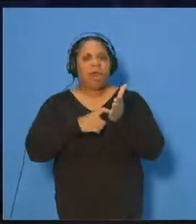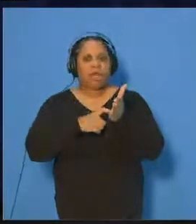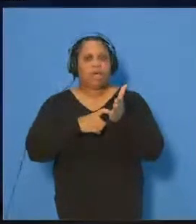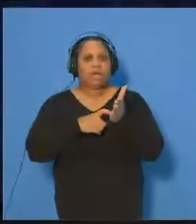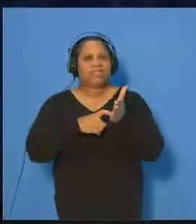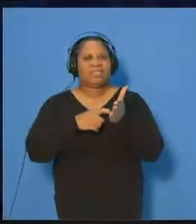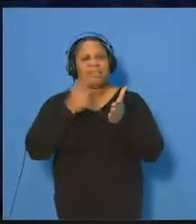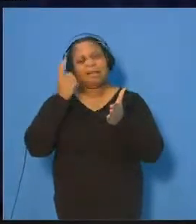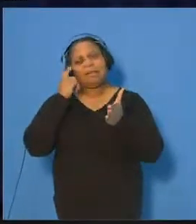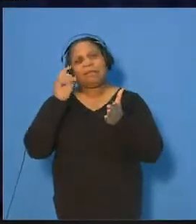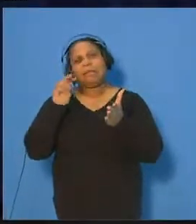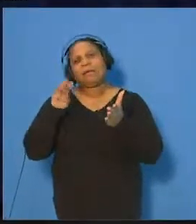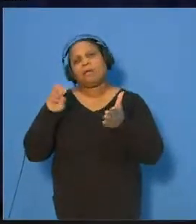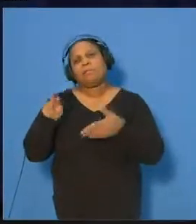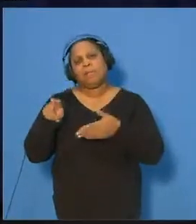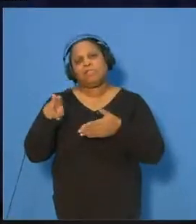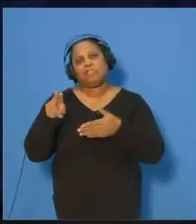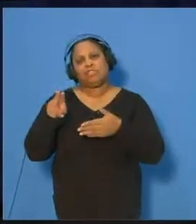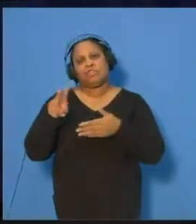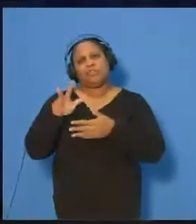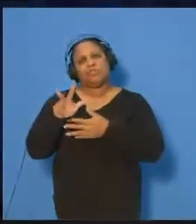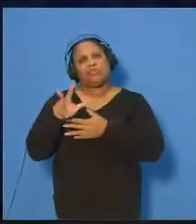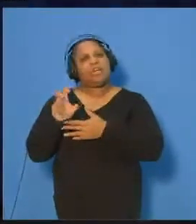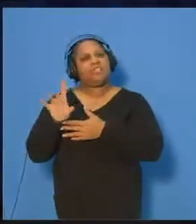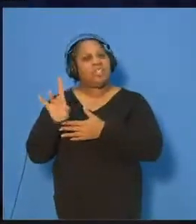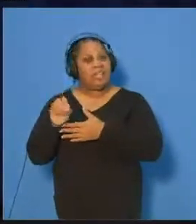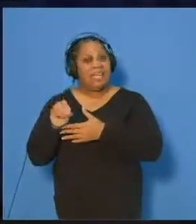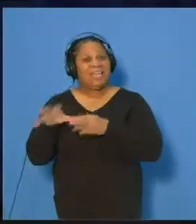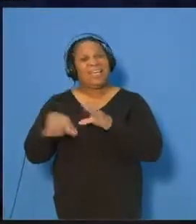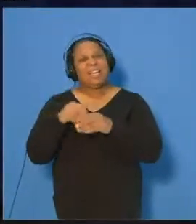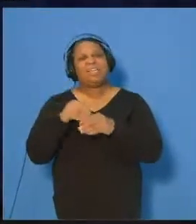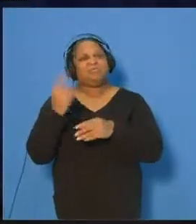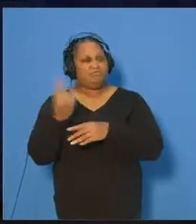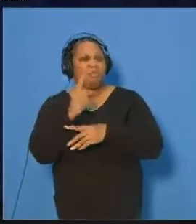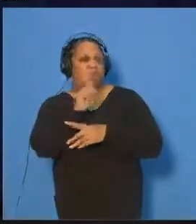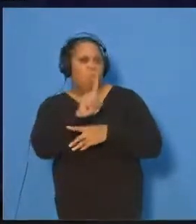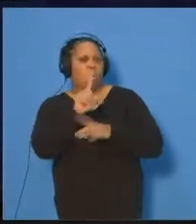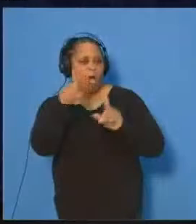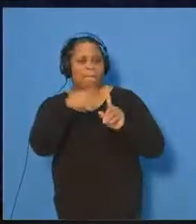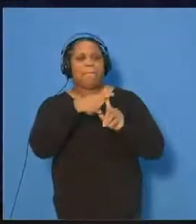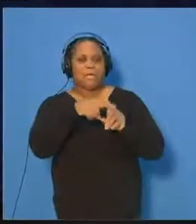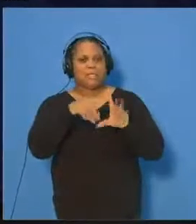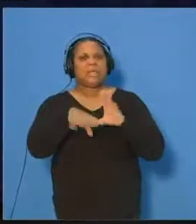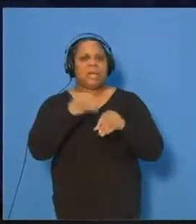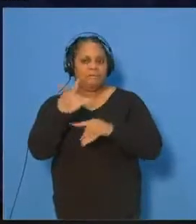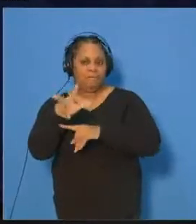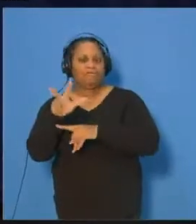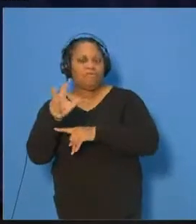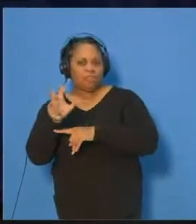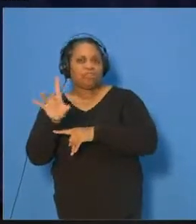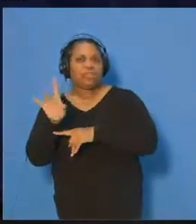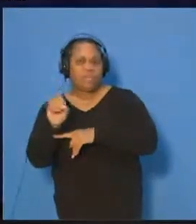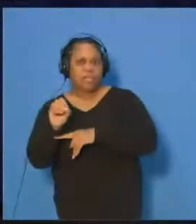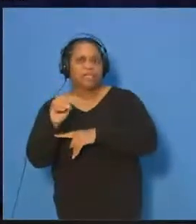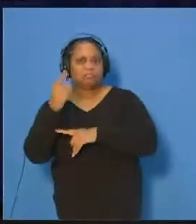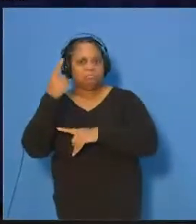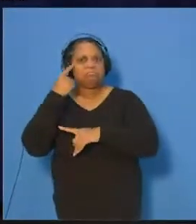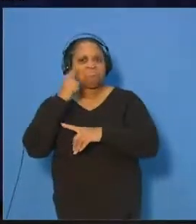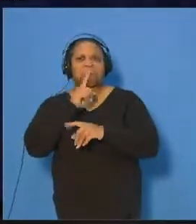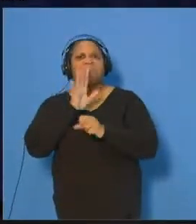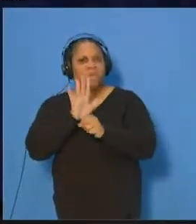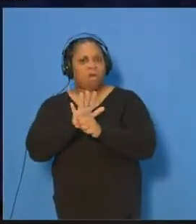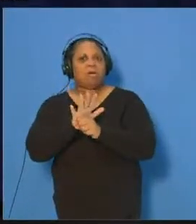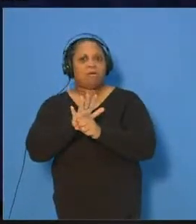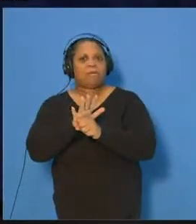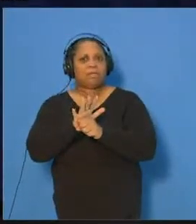I think the minister reported 380 tests, and out of that, there was only one positive test. I think that confirms of what you said,